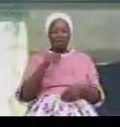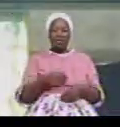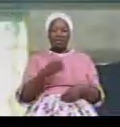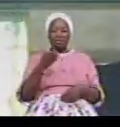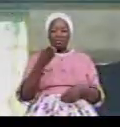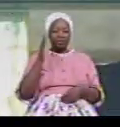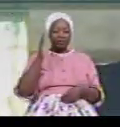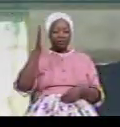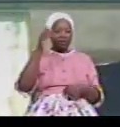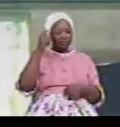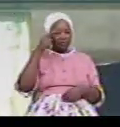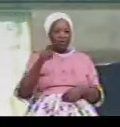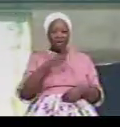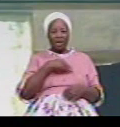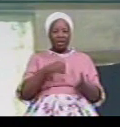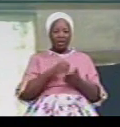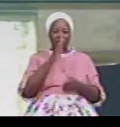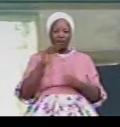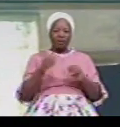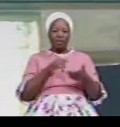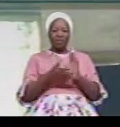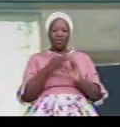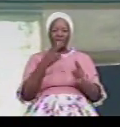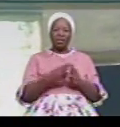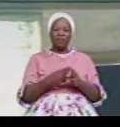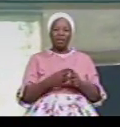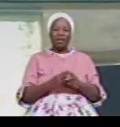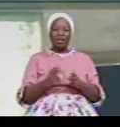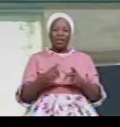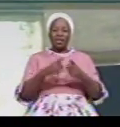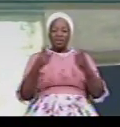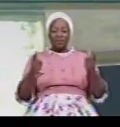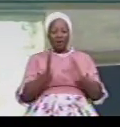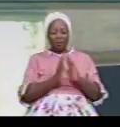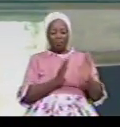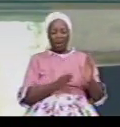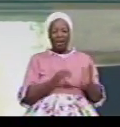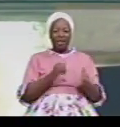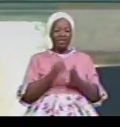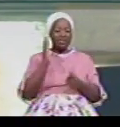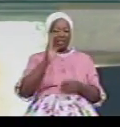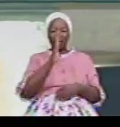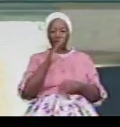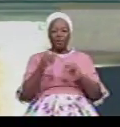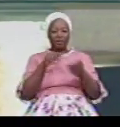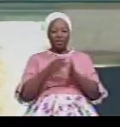will be done. Great proposals, I said it shall be done.